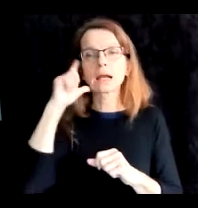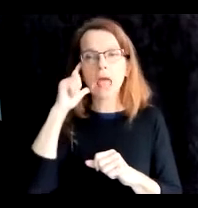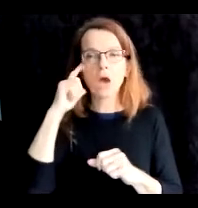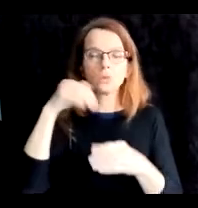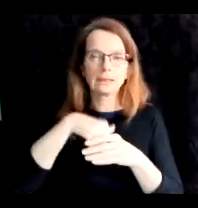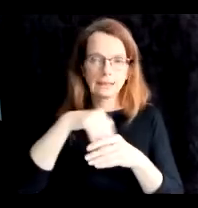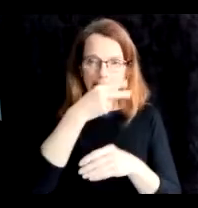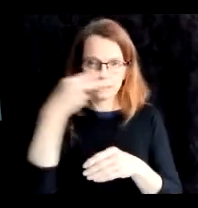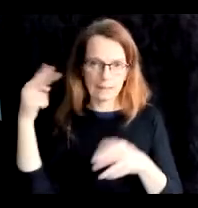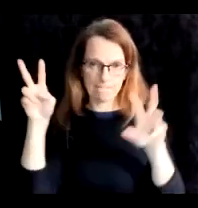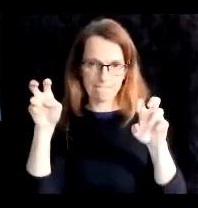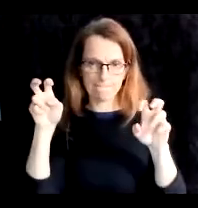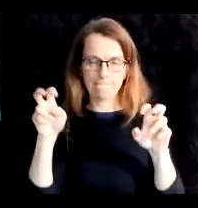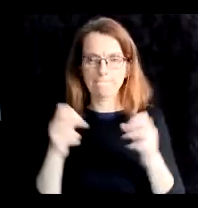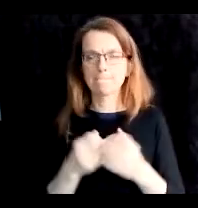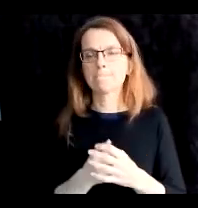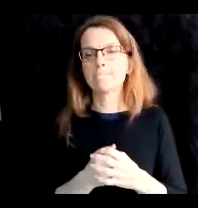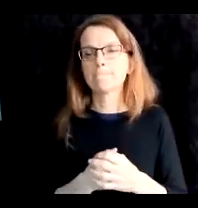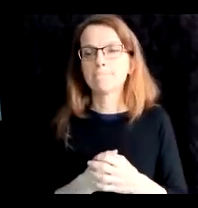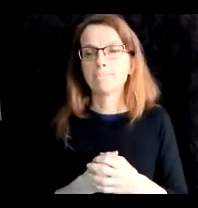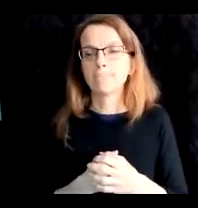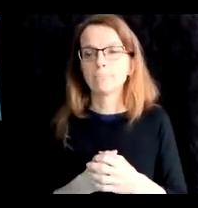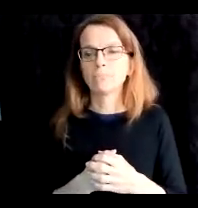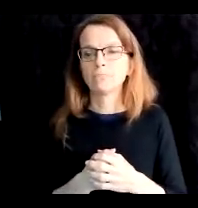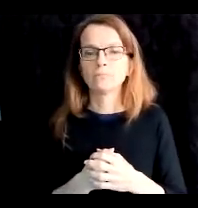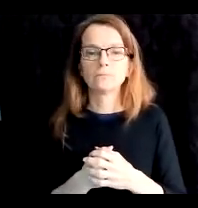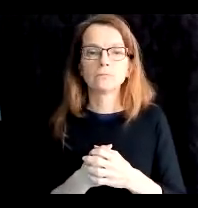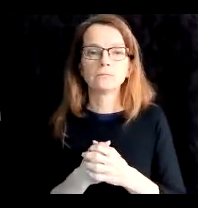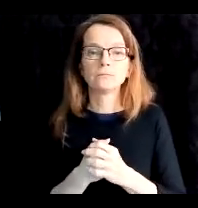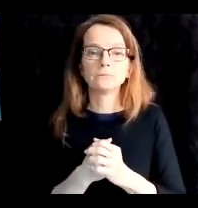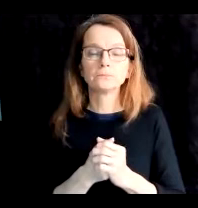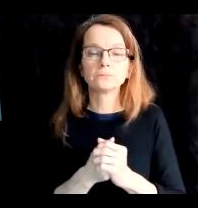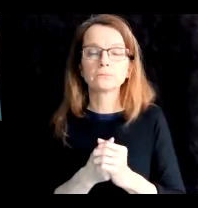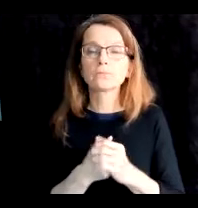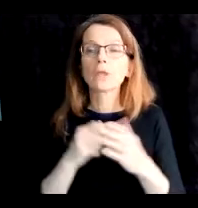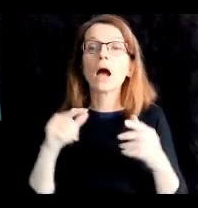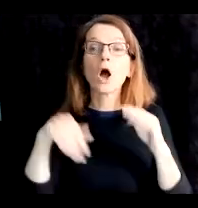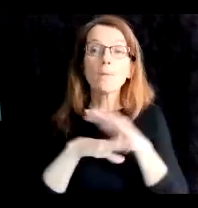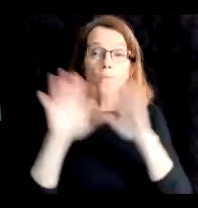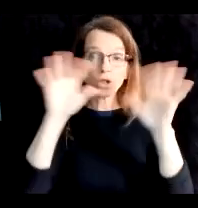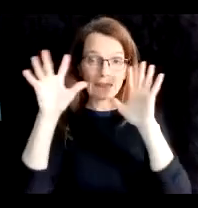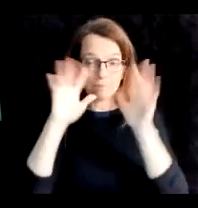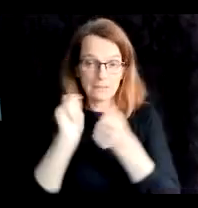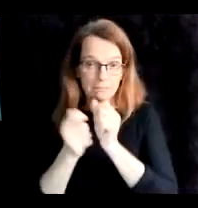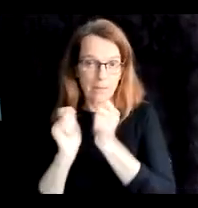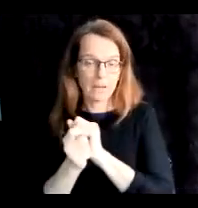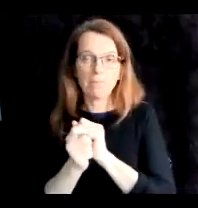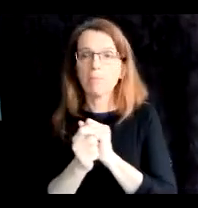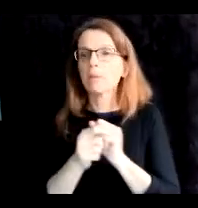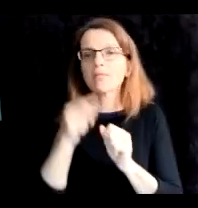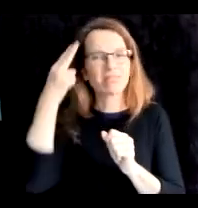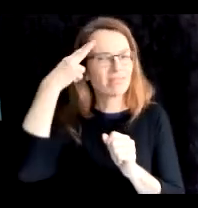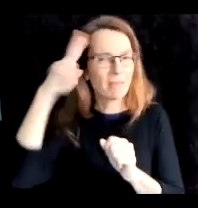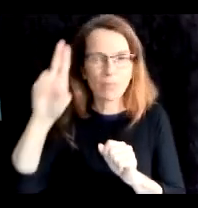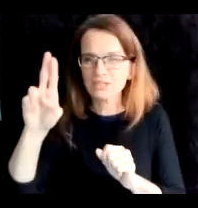does not recognize the national boundaries, it's the climate. And of course, several ways of